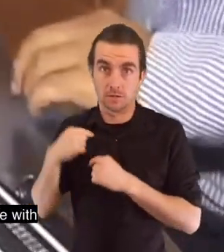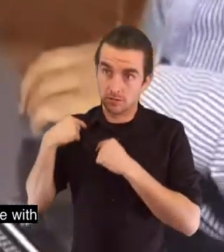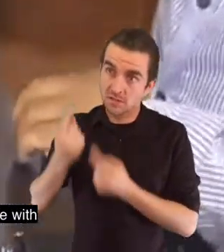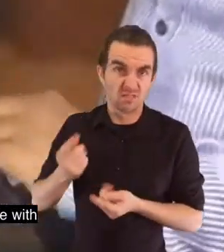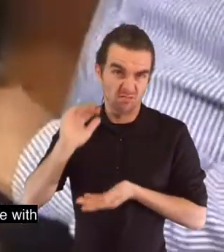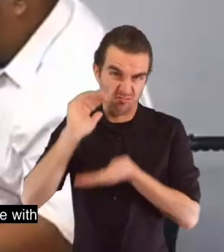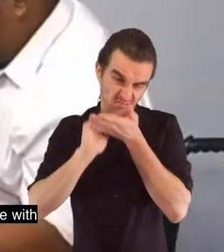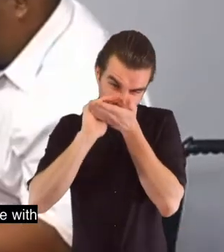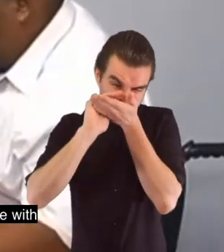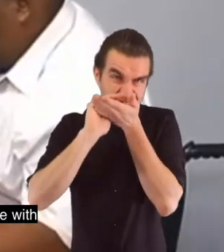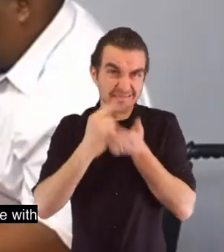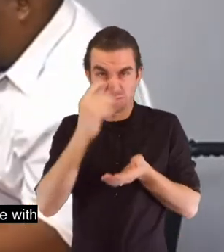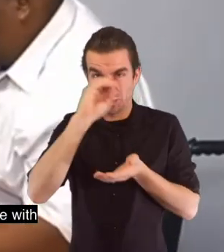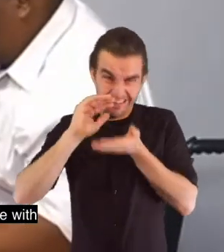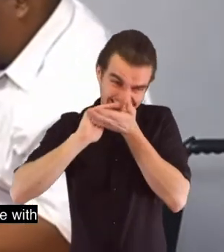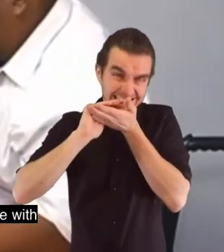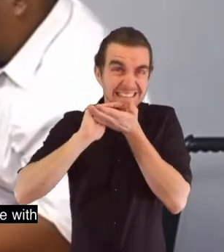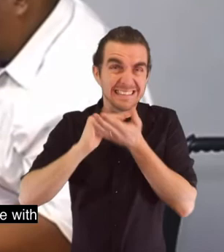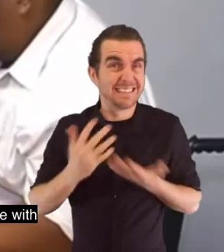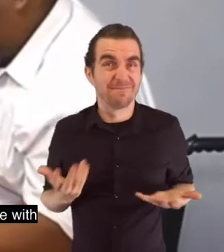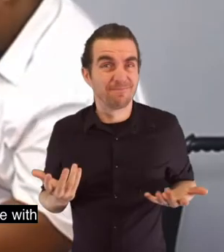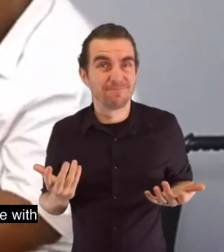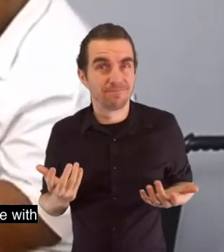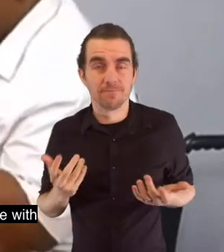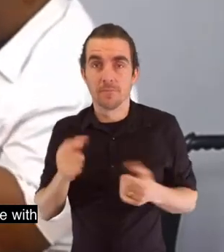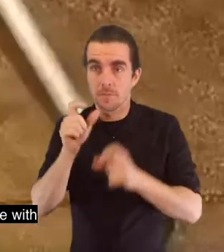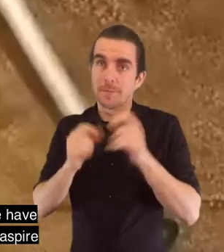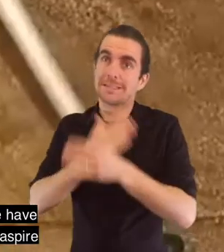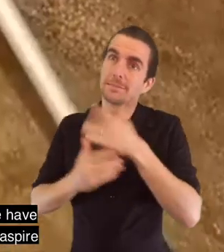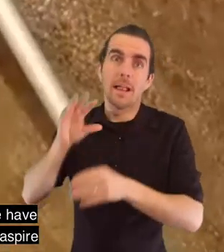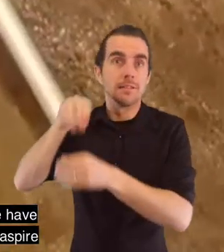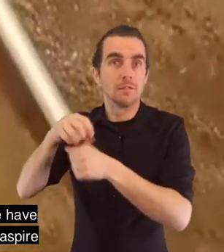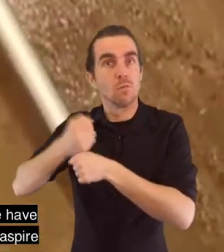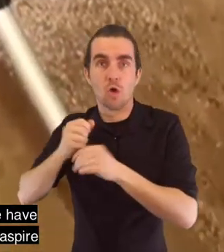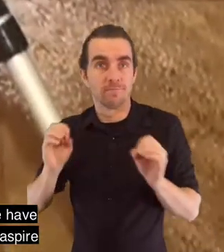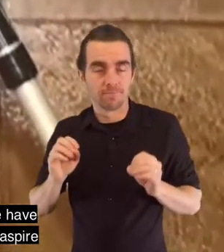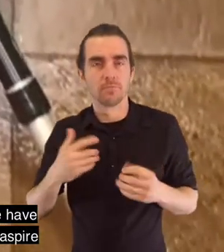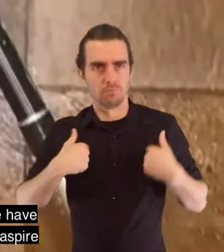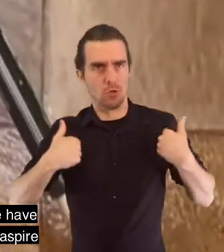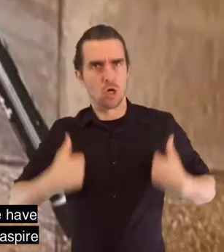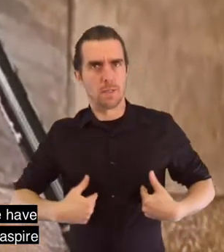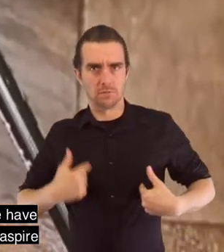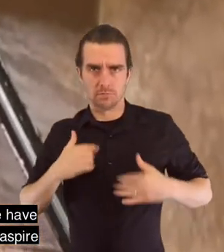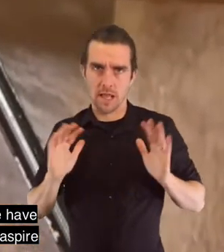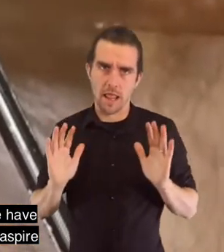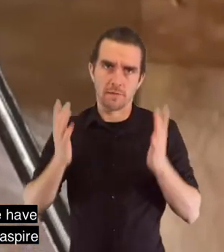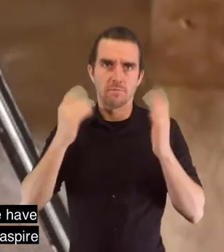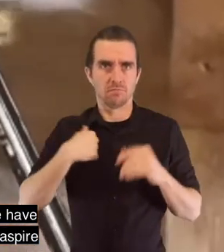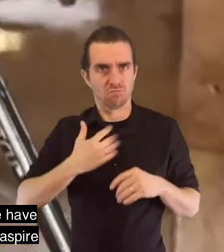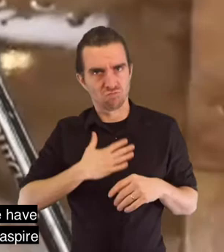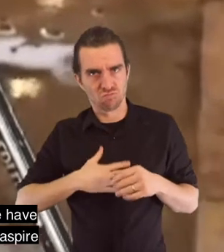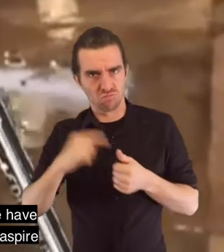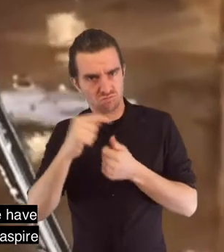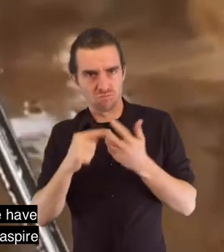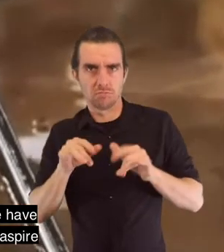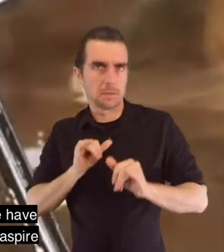than 1% of people with disabilities are employed. We are human, we are living, we've got needs